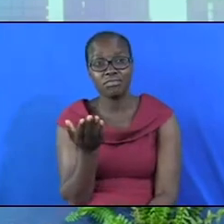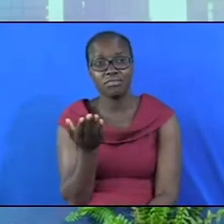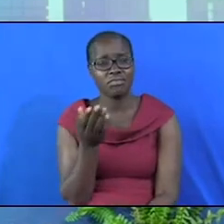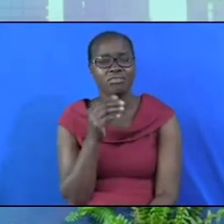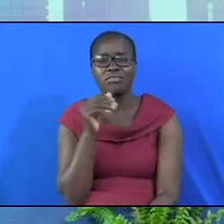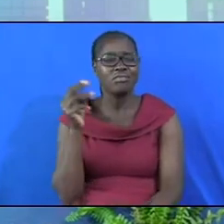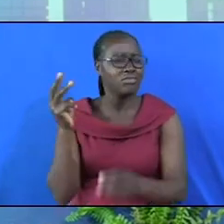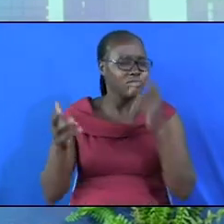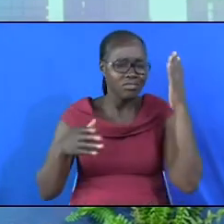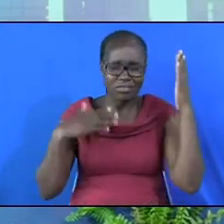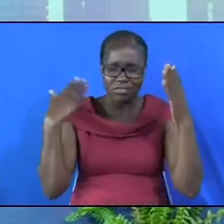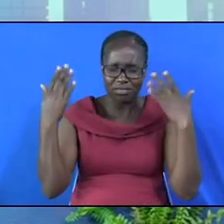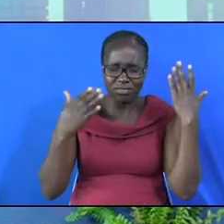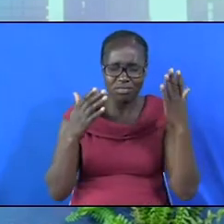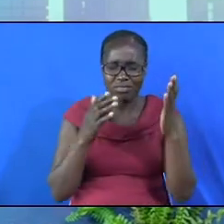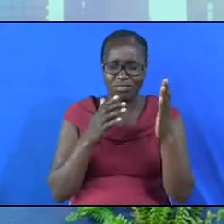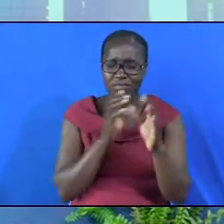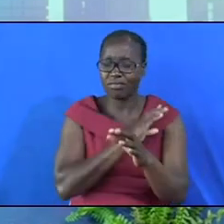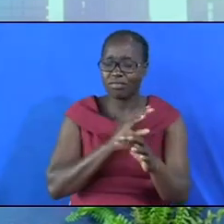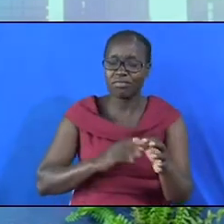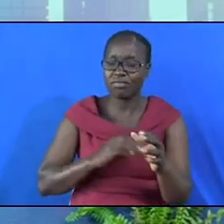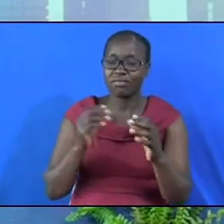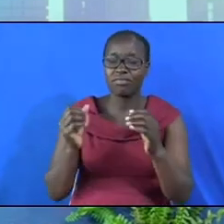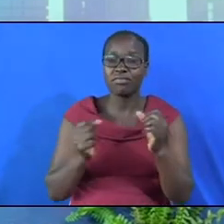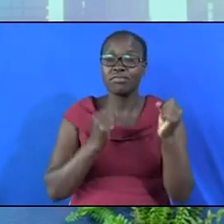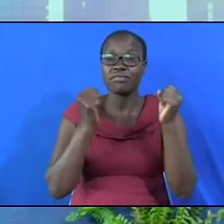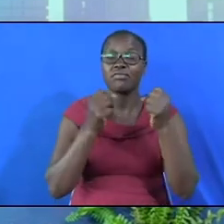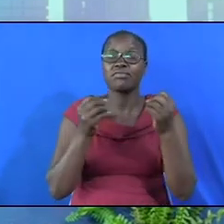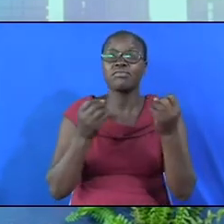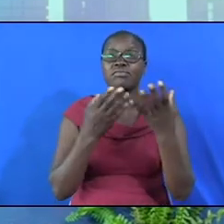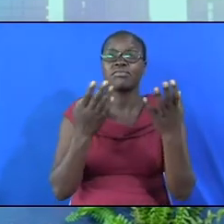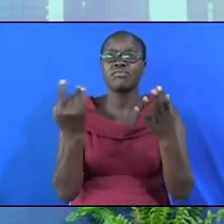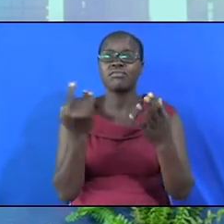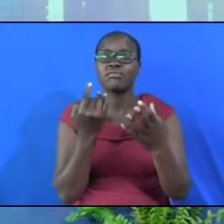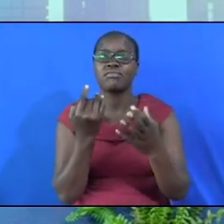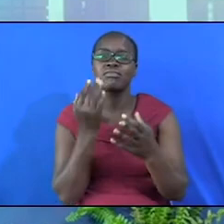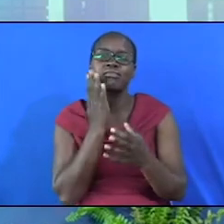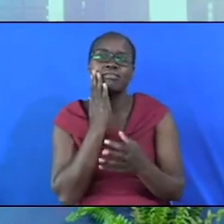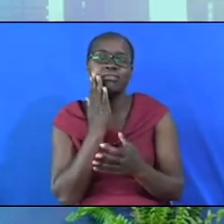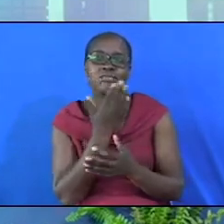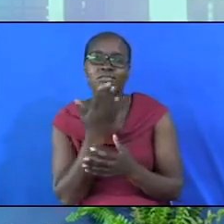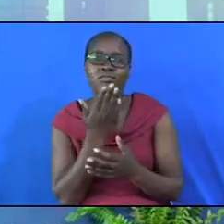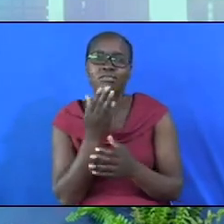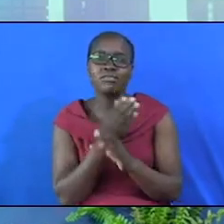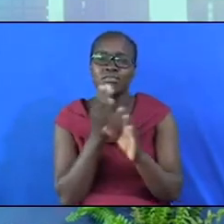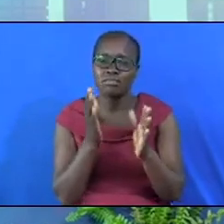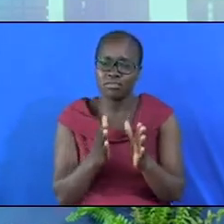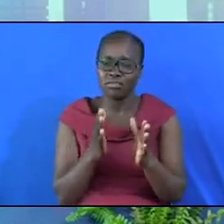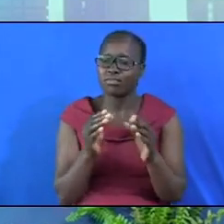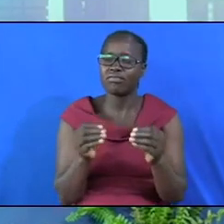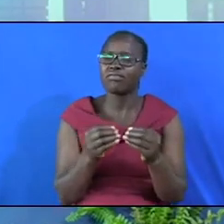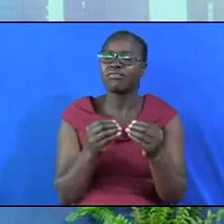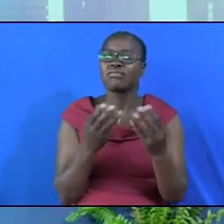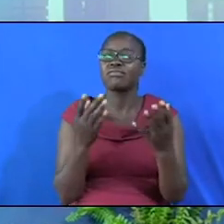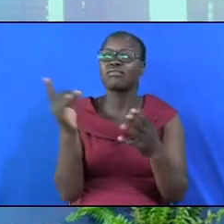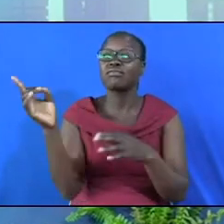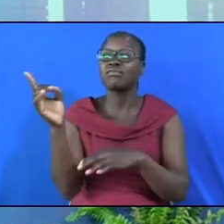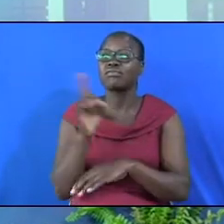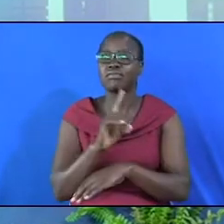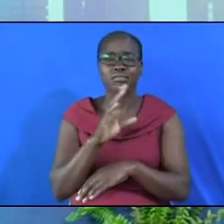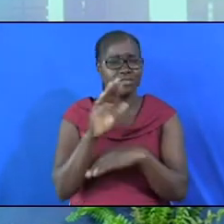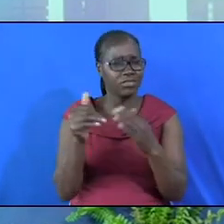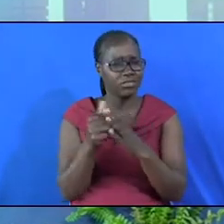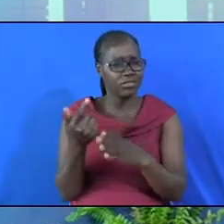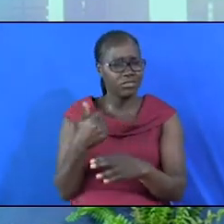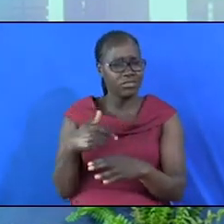worry, Christ will give you victory. I want to speak to a single mother. Christ will give you victory. One day, all of